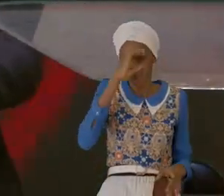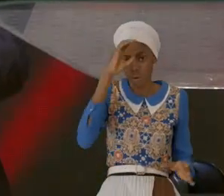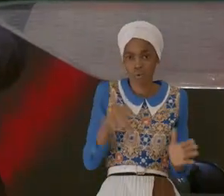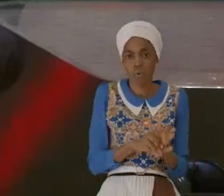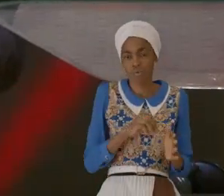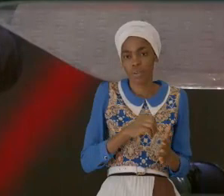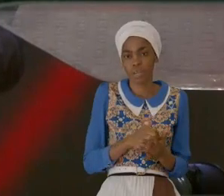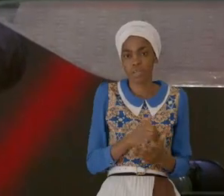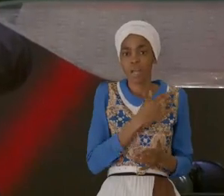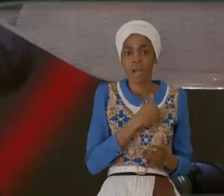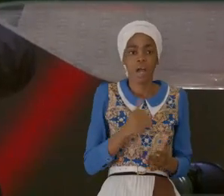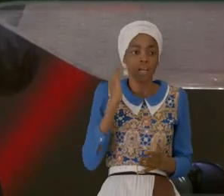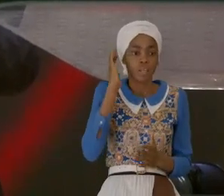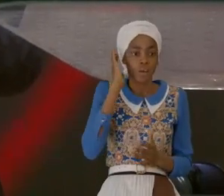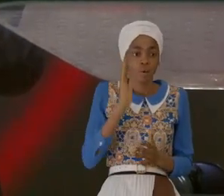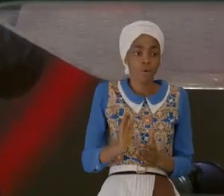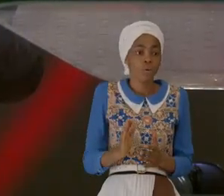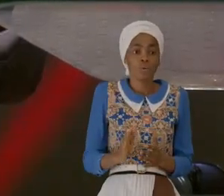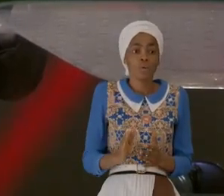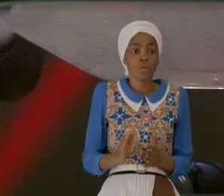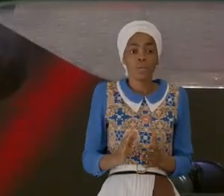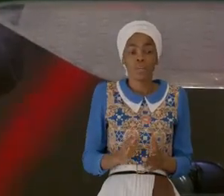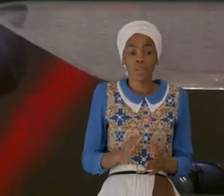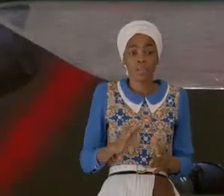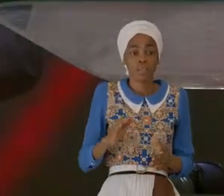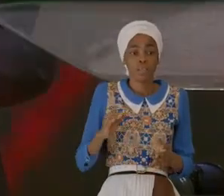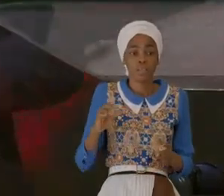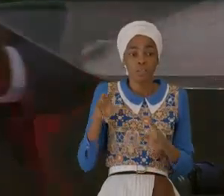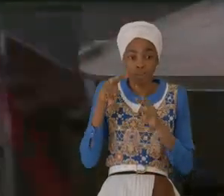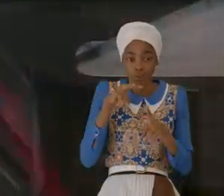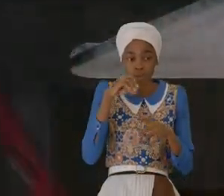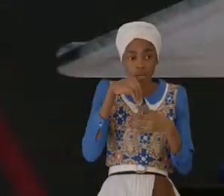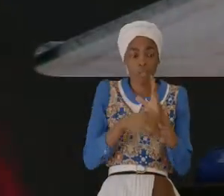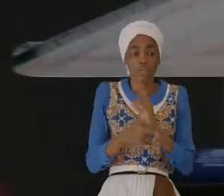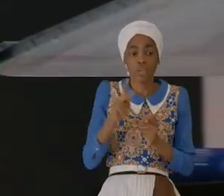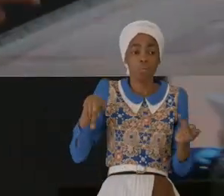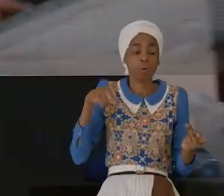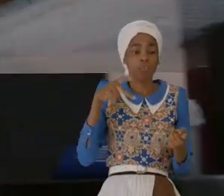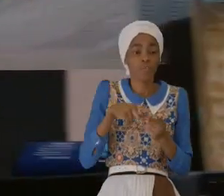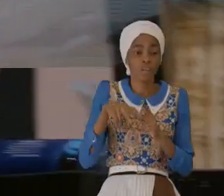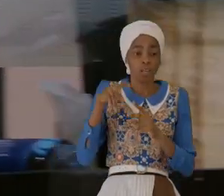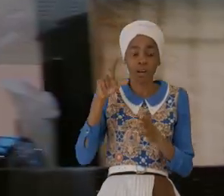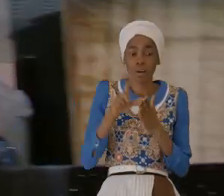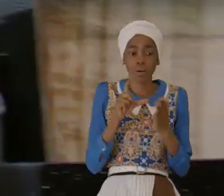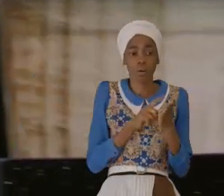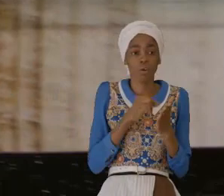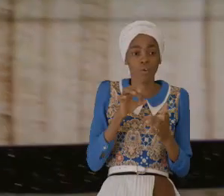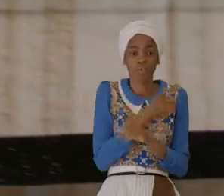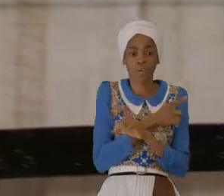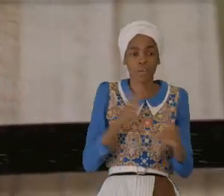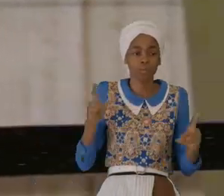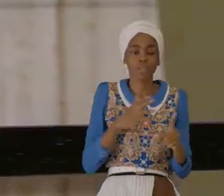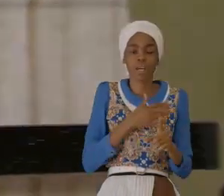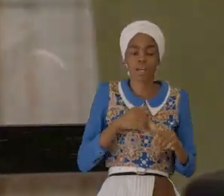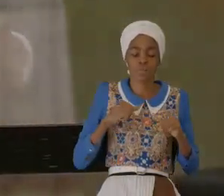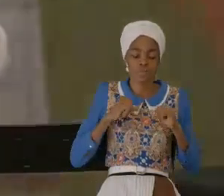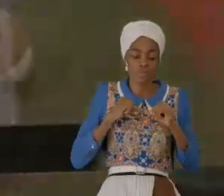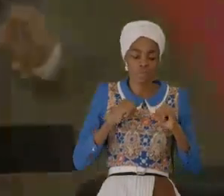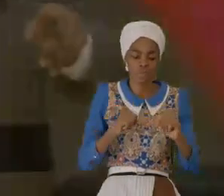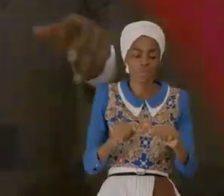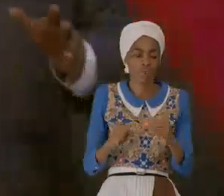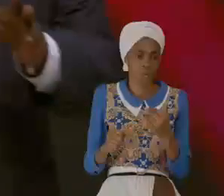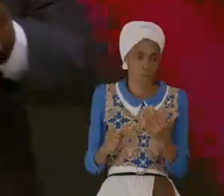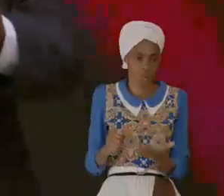covenant, and we read the perfect law of liberty and continues therein.